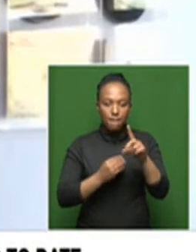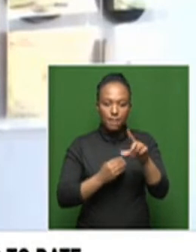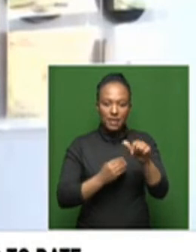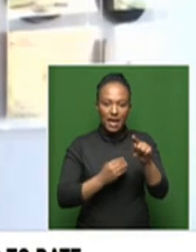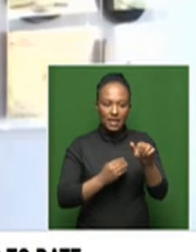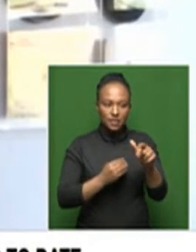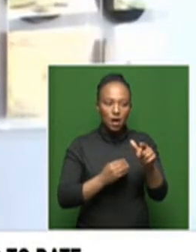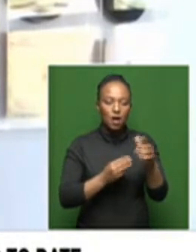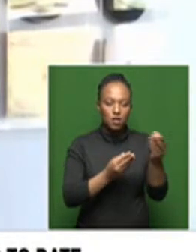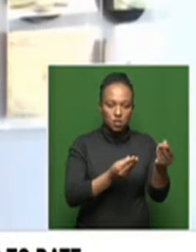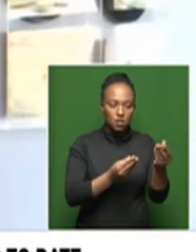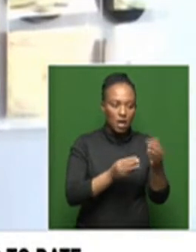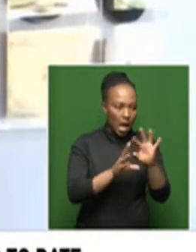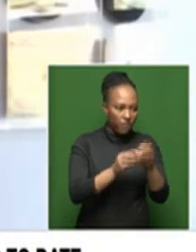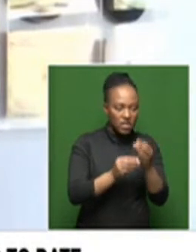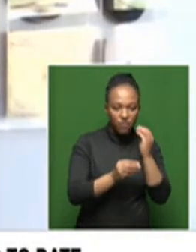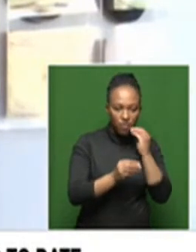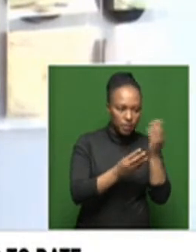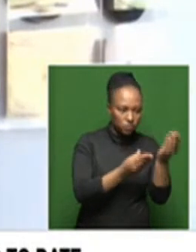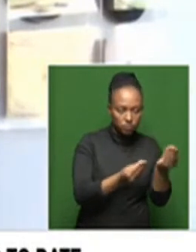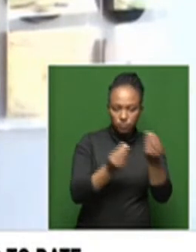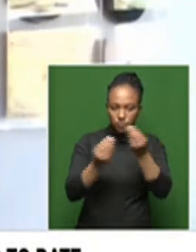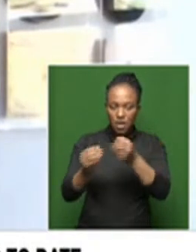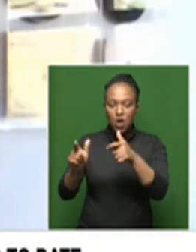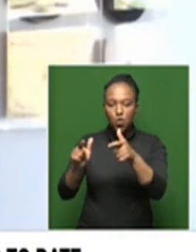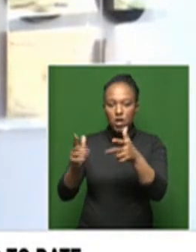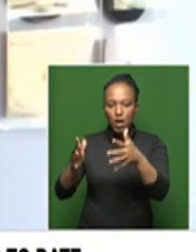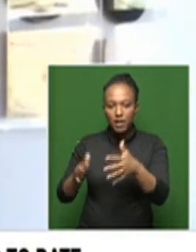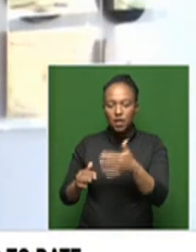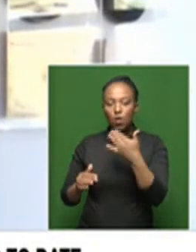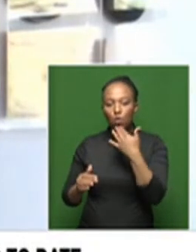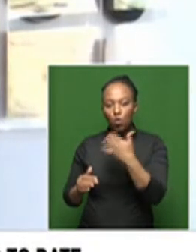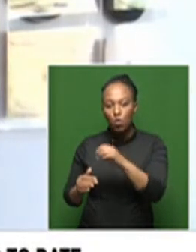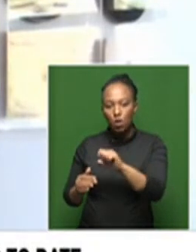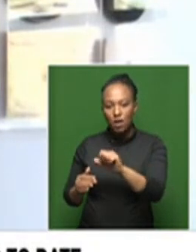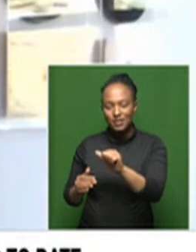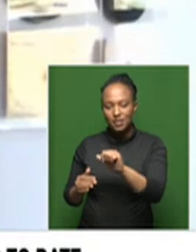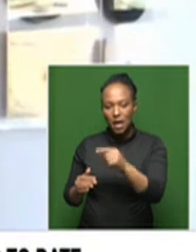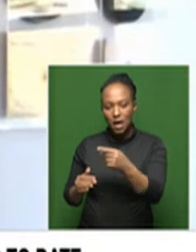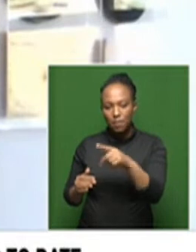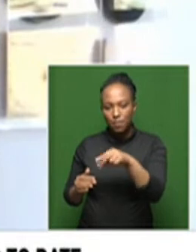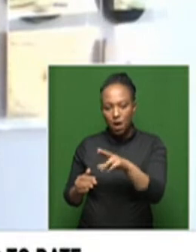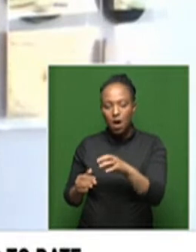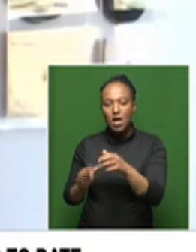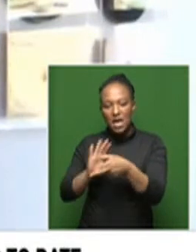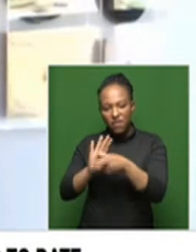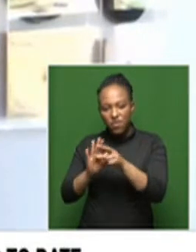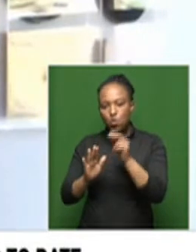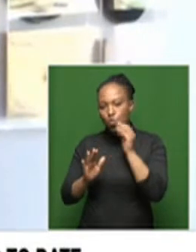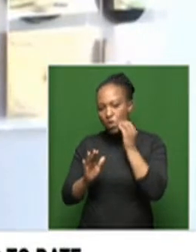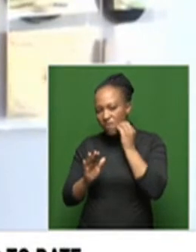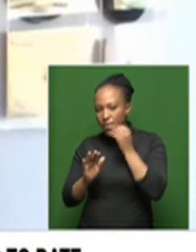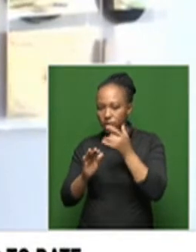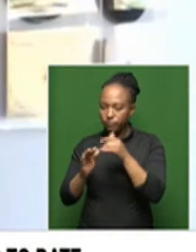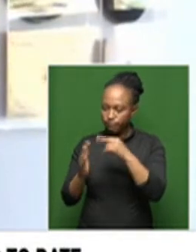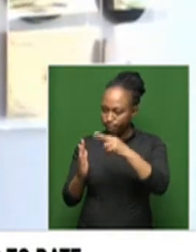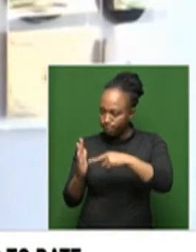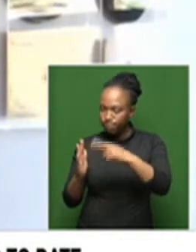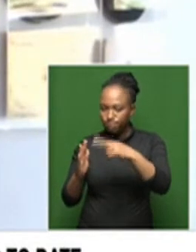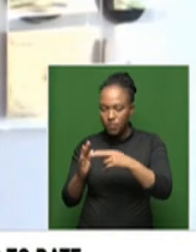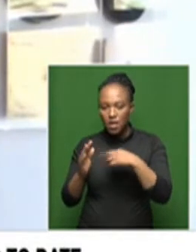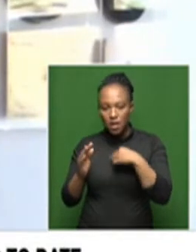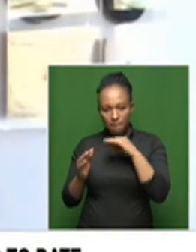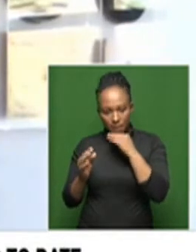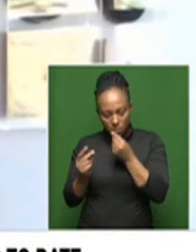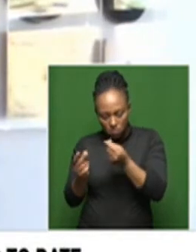it to the regulator, and the regulator is reviewing that data on a continuous basis. And that speeds things up. That